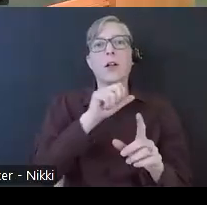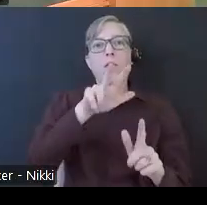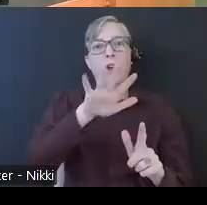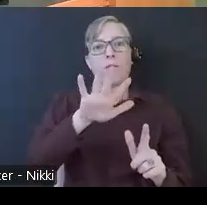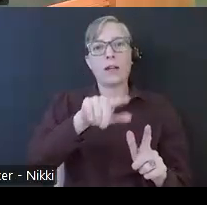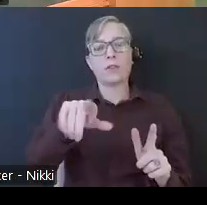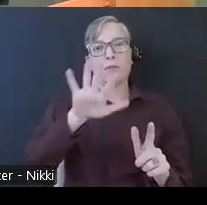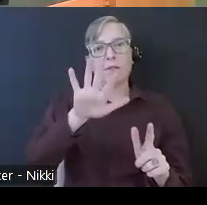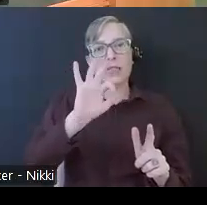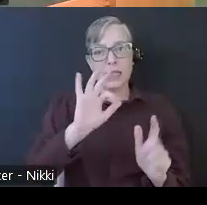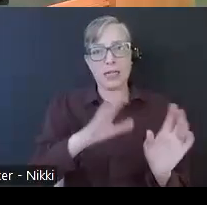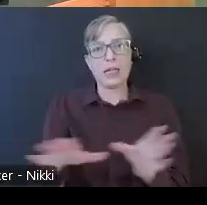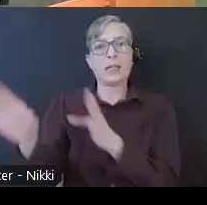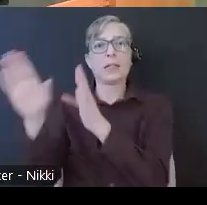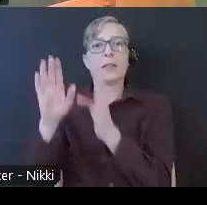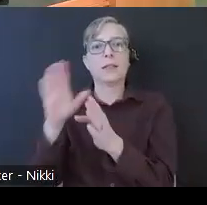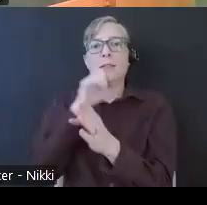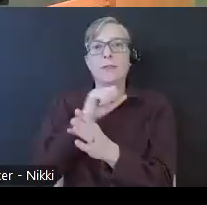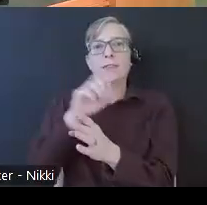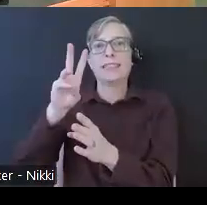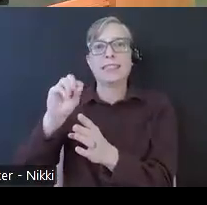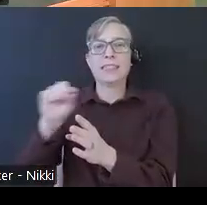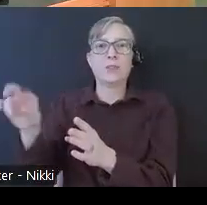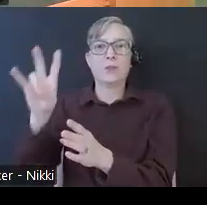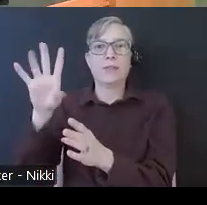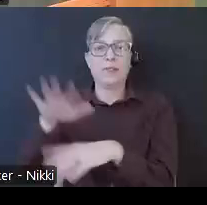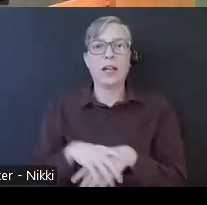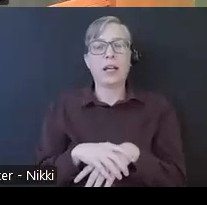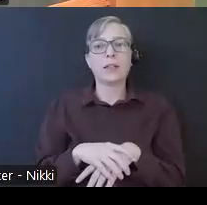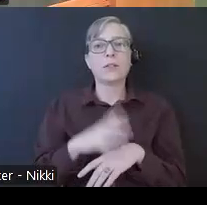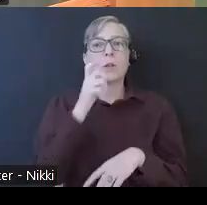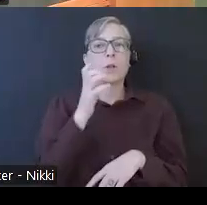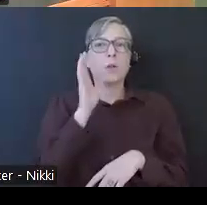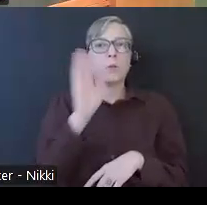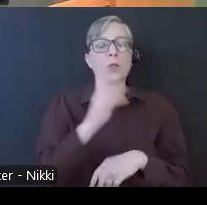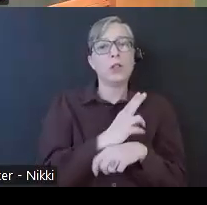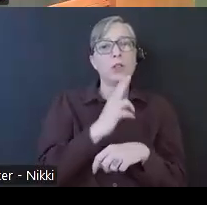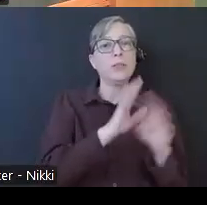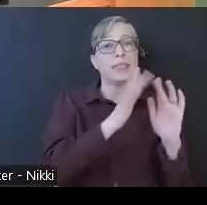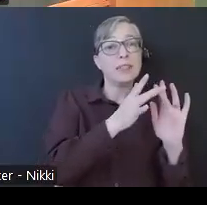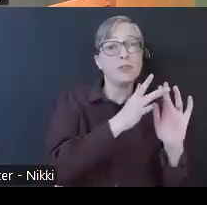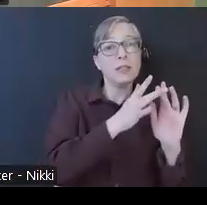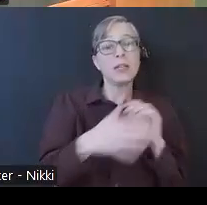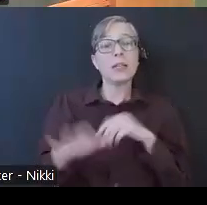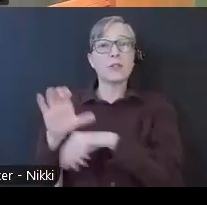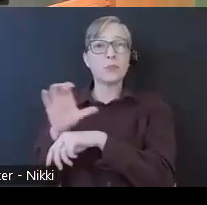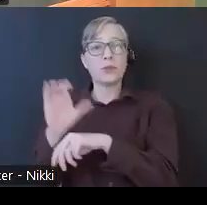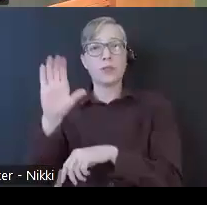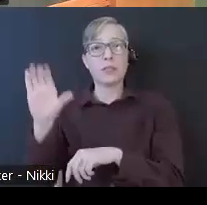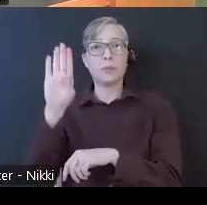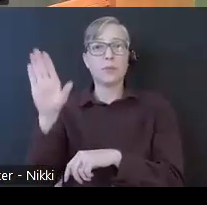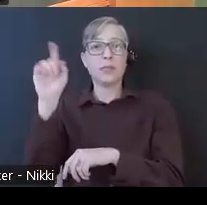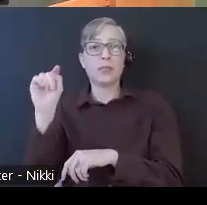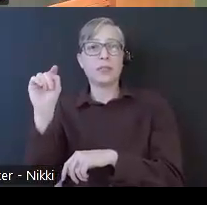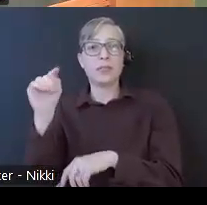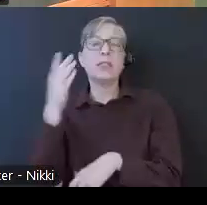support group, and the computerized CBT groups interventions differently. So we powered within age group, and that's why the age